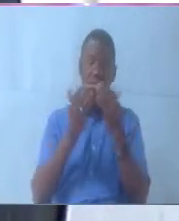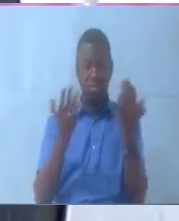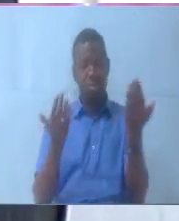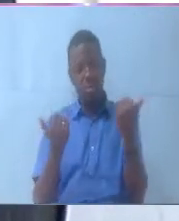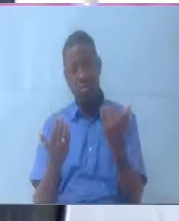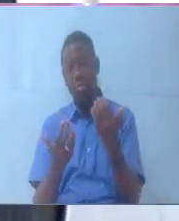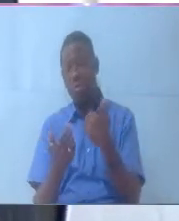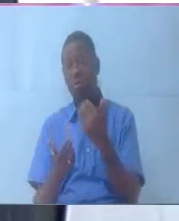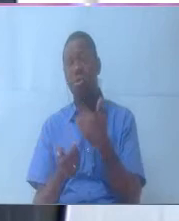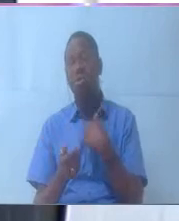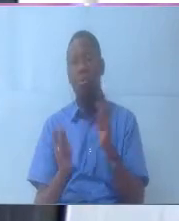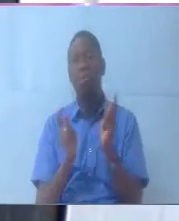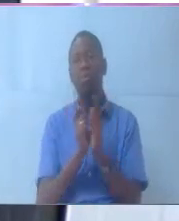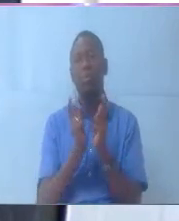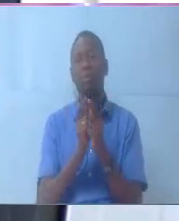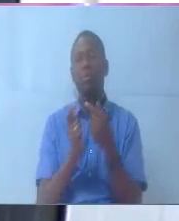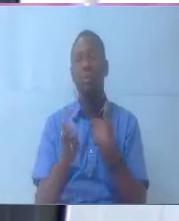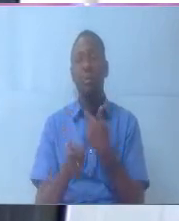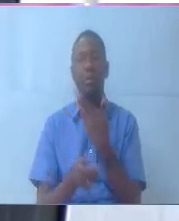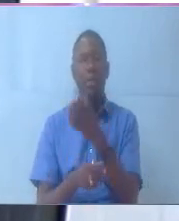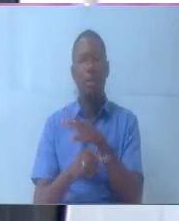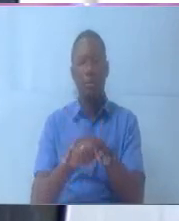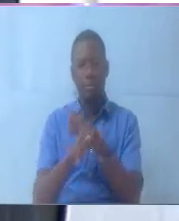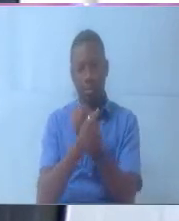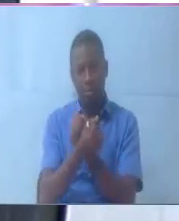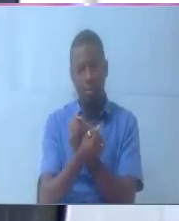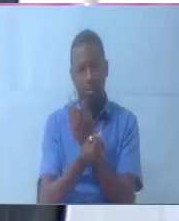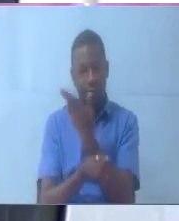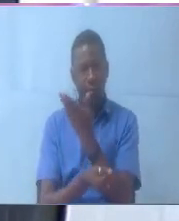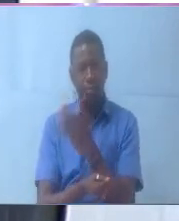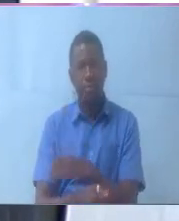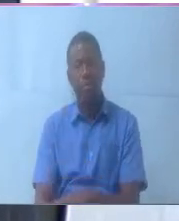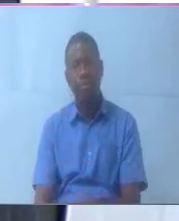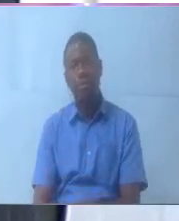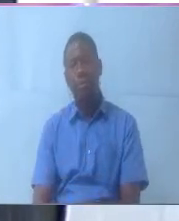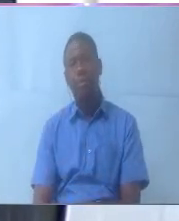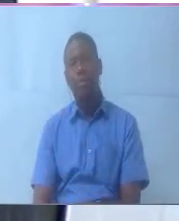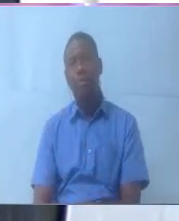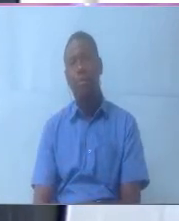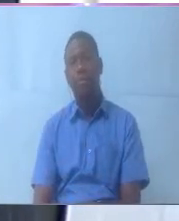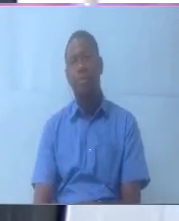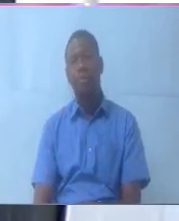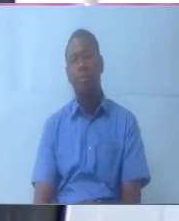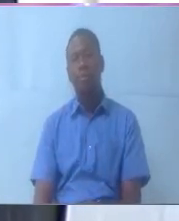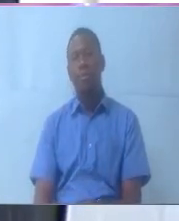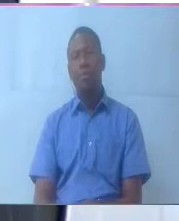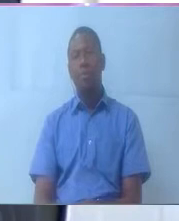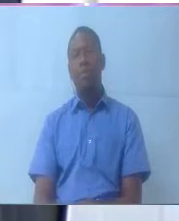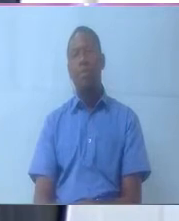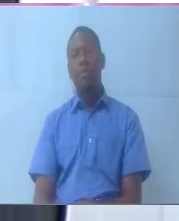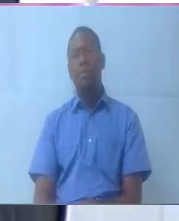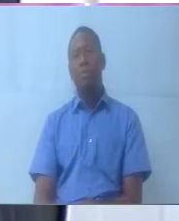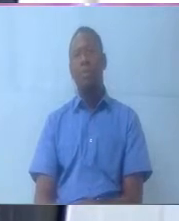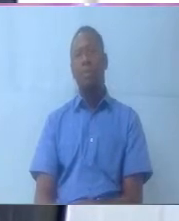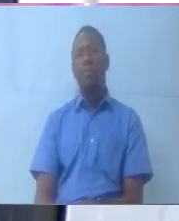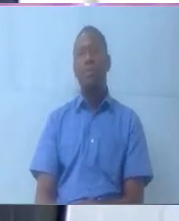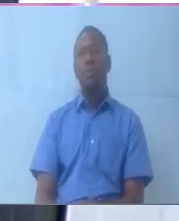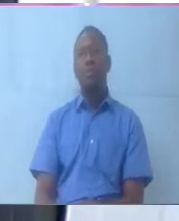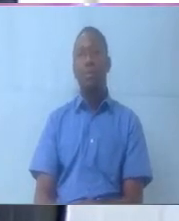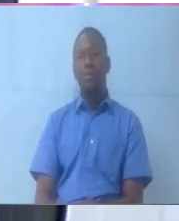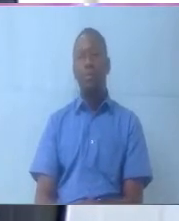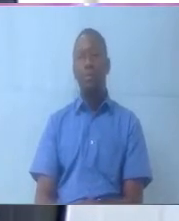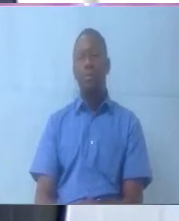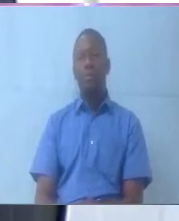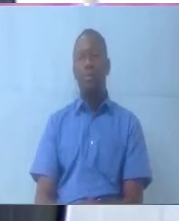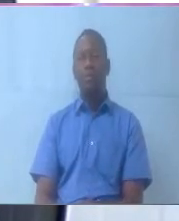Nakafu nyolu kabrim Banjul kiti bunda nyina nim bunda kotengolo ando ku nyolu nkafu nyolu hani katabula Omar Jabang ibena